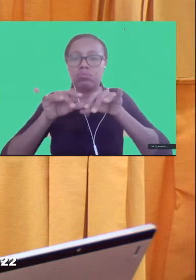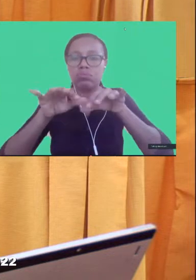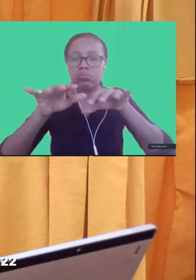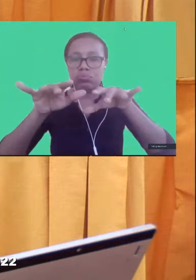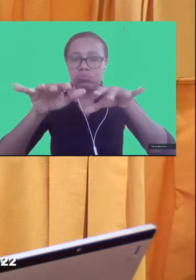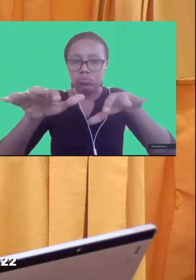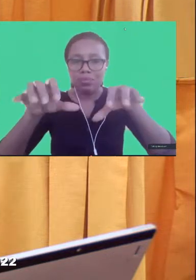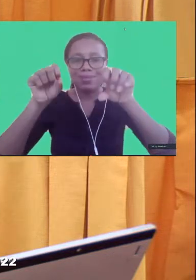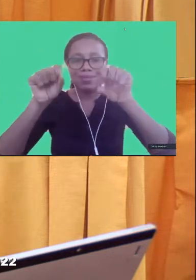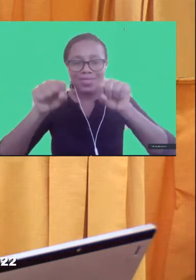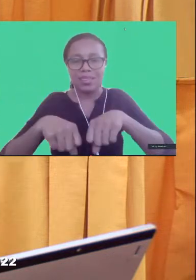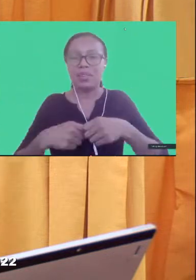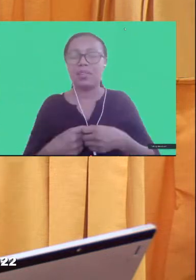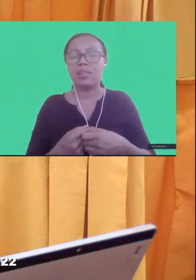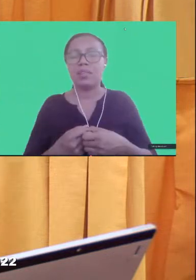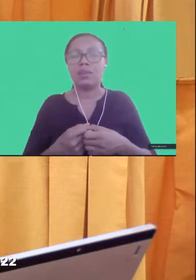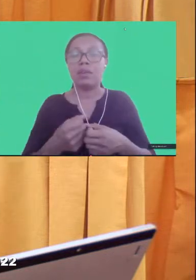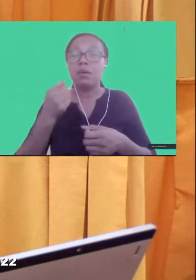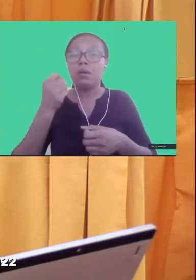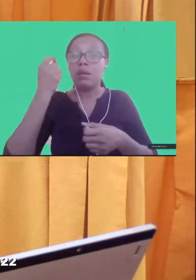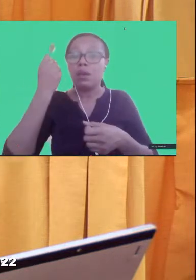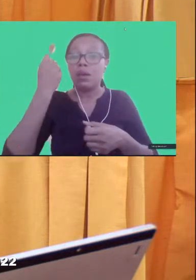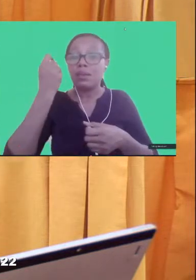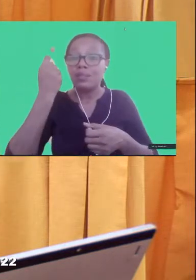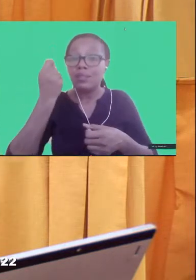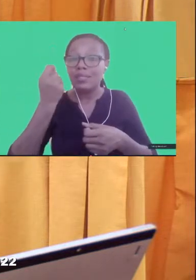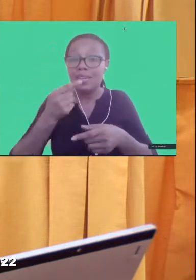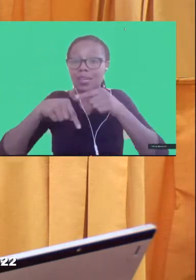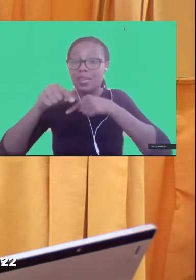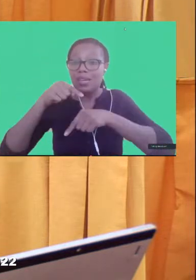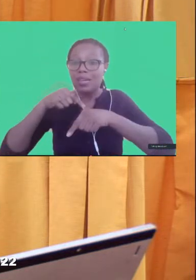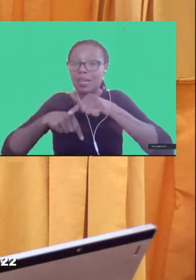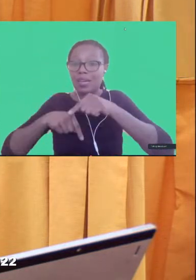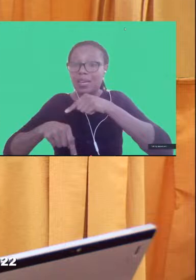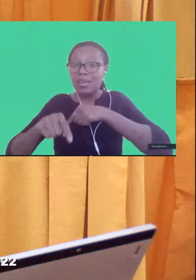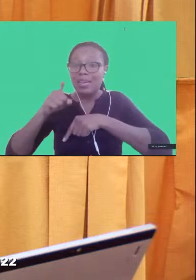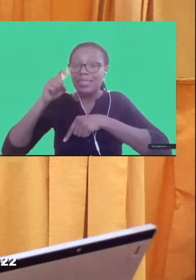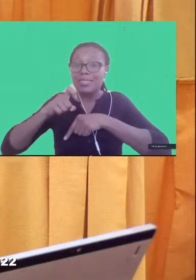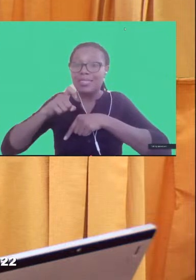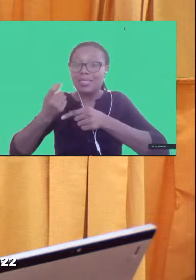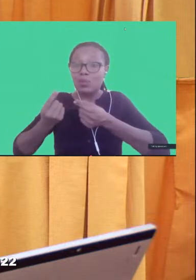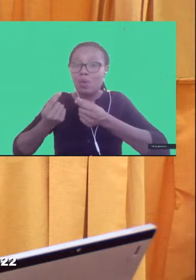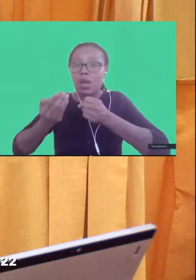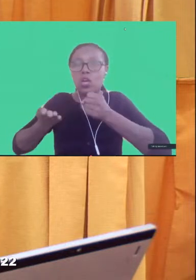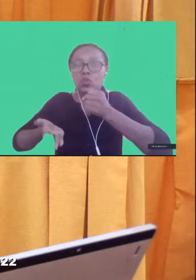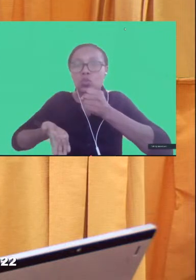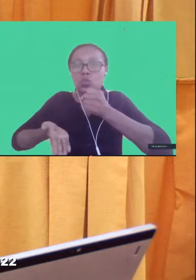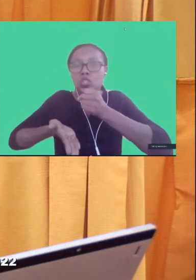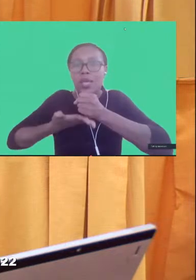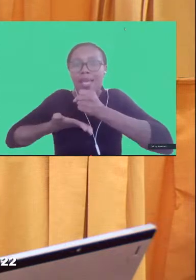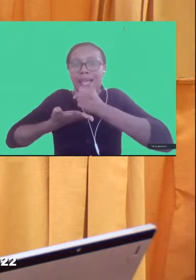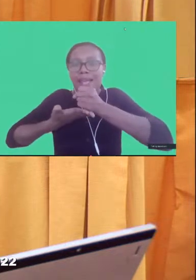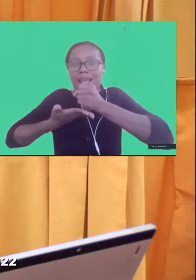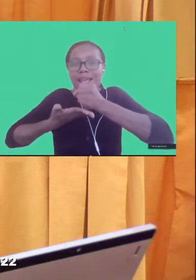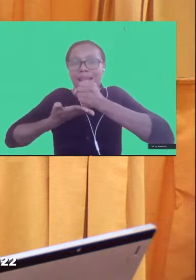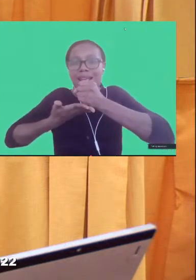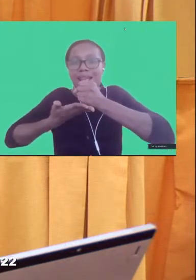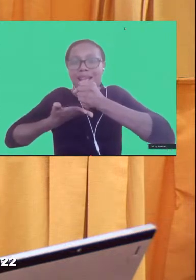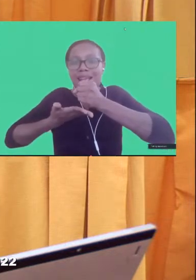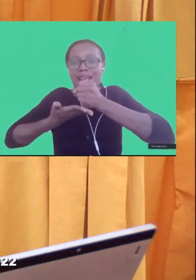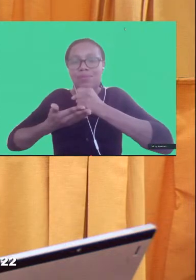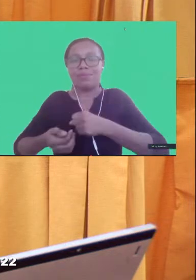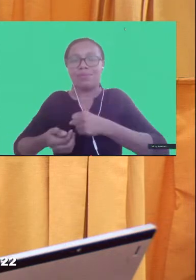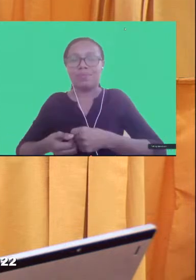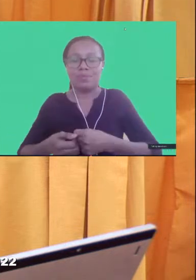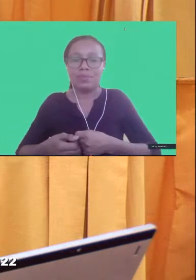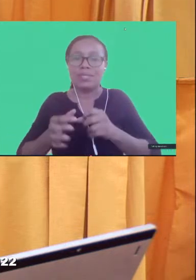underpin this intermittent renewable energy. And therefore, we recognize that storage brings a